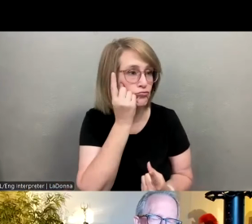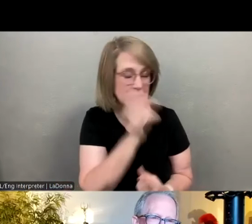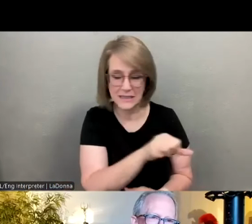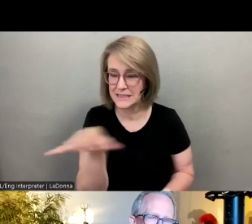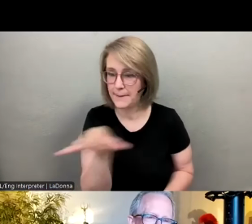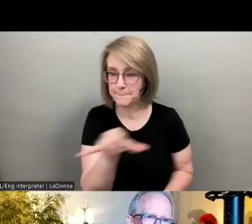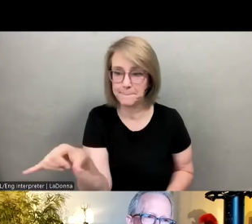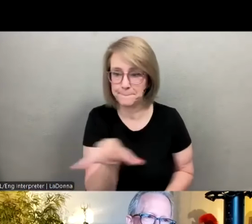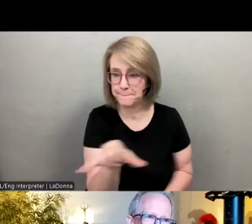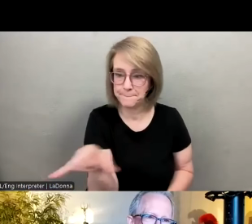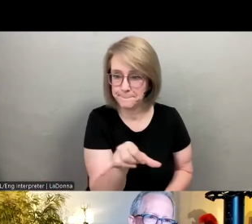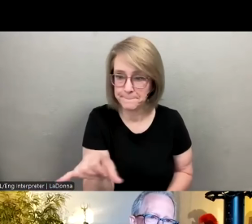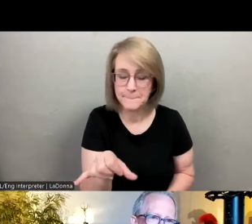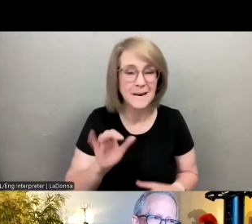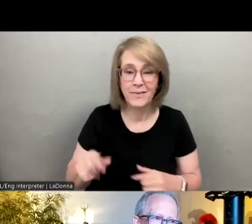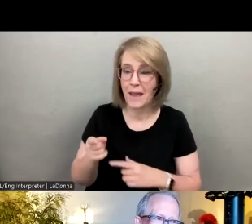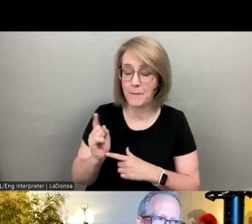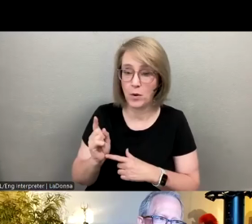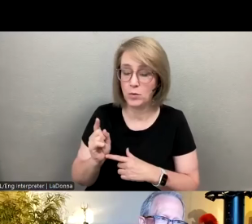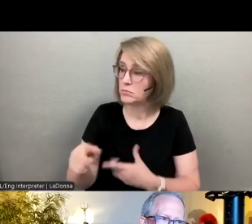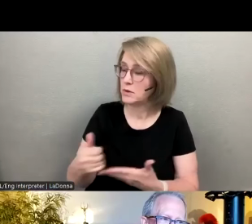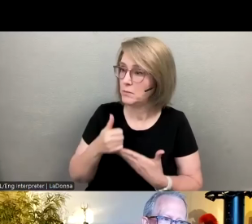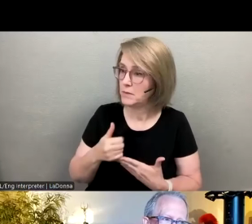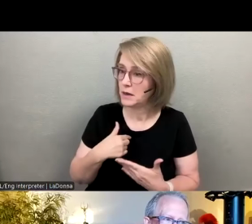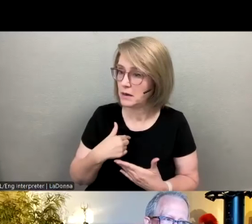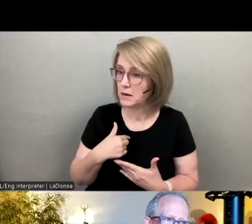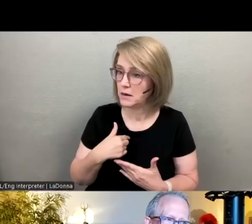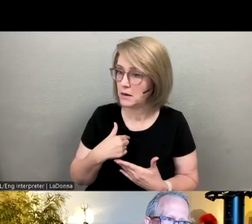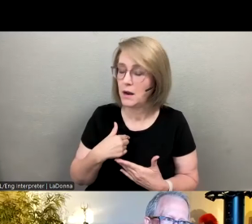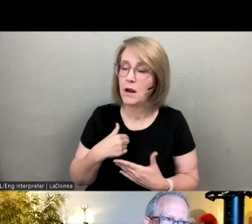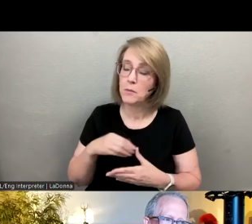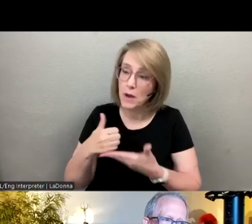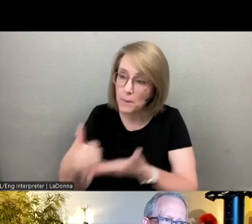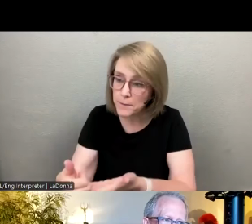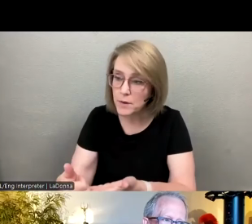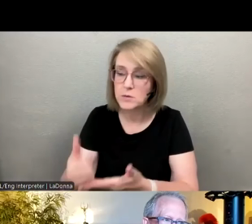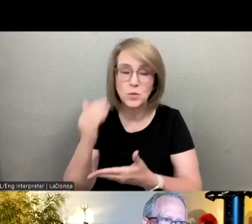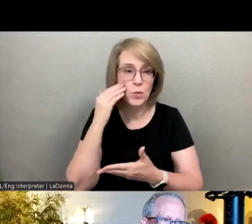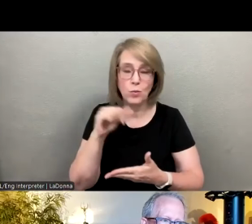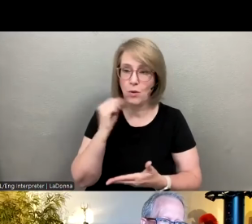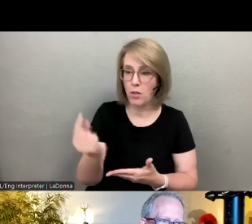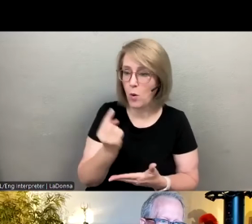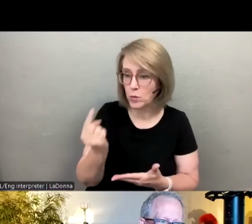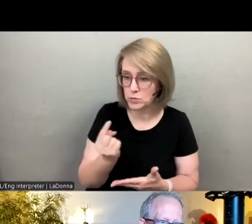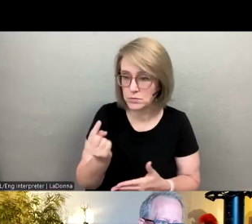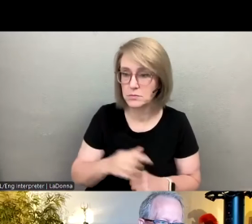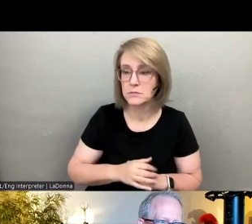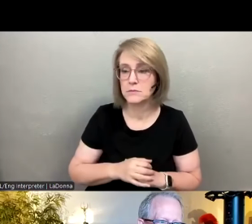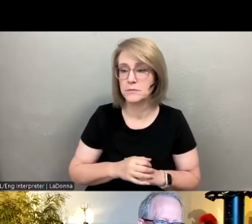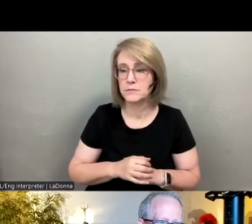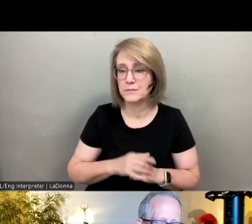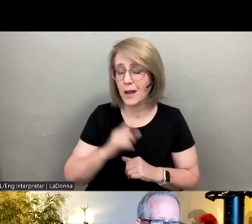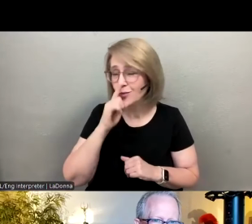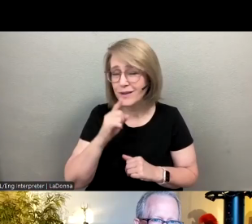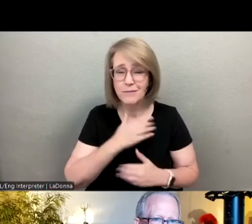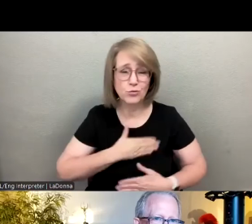that moment, he helped me, and I think maybe it comforted him a little bit to know he's not alone. And I really appreciate you